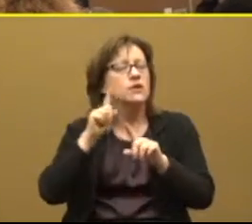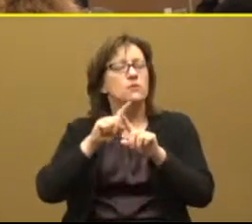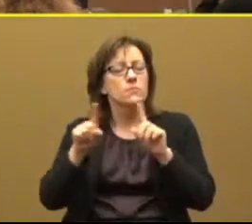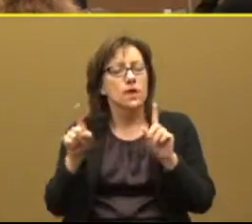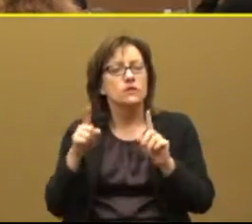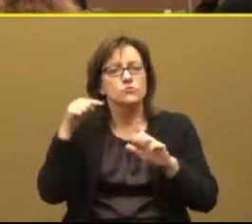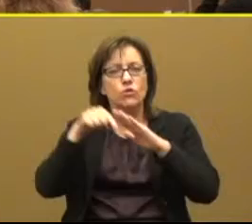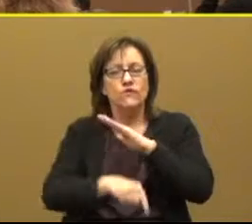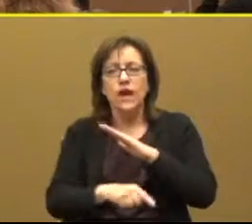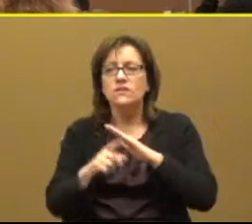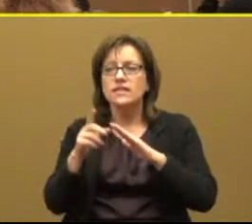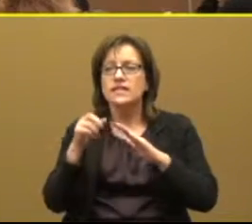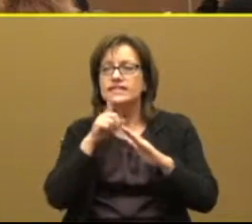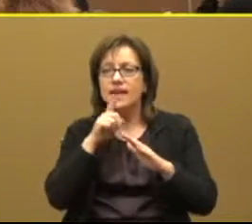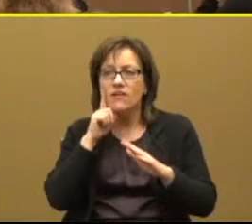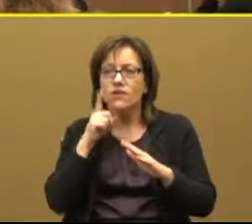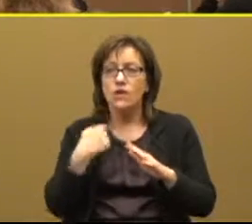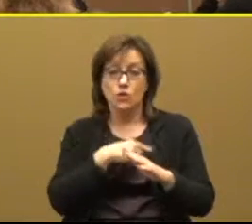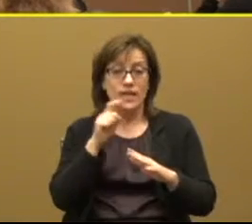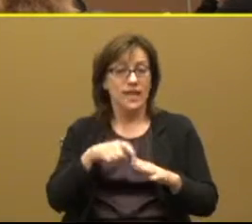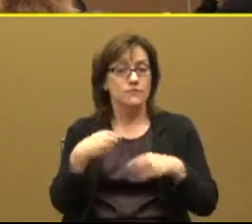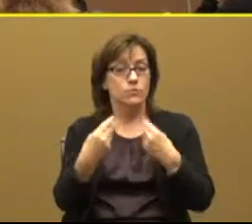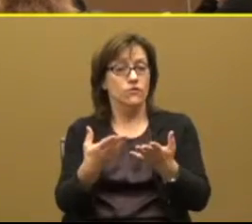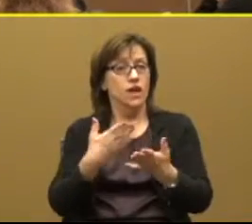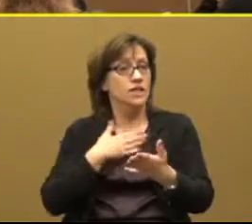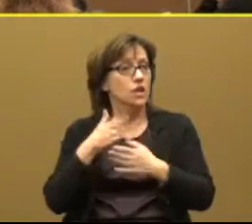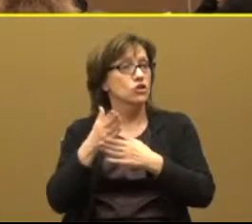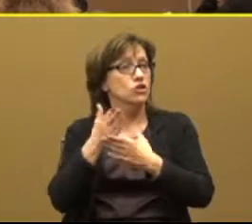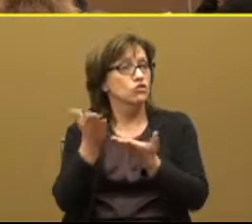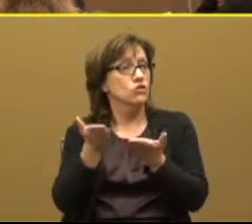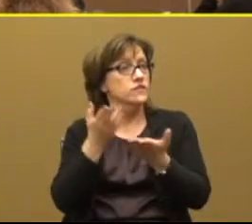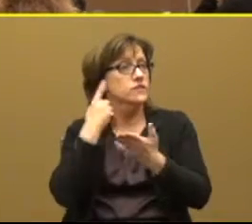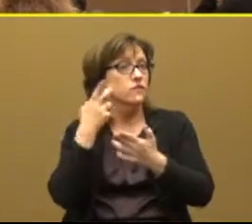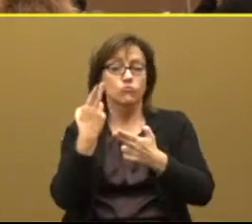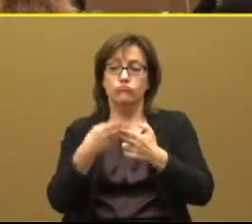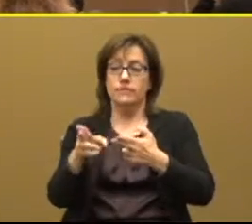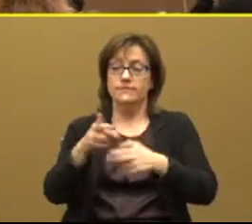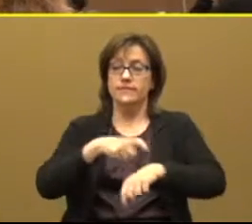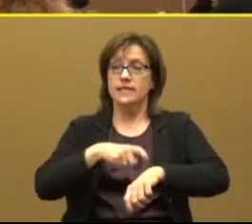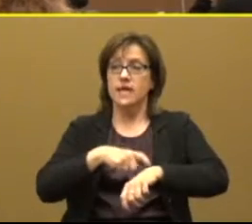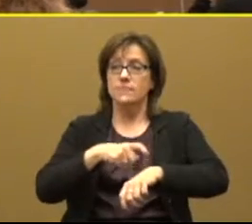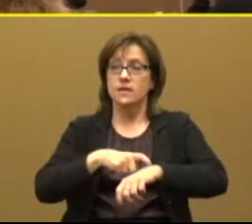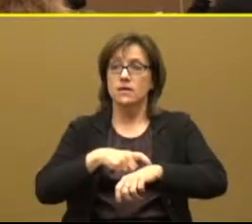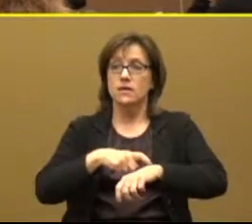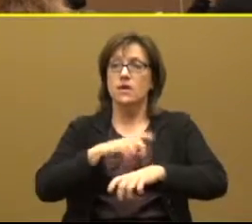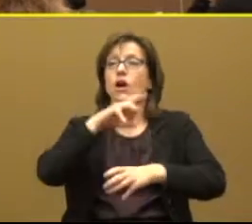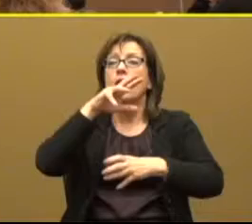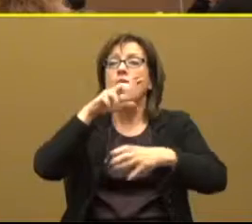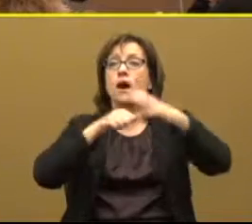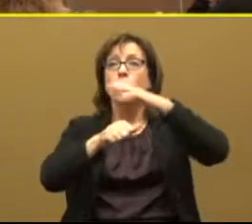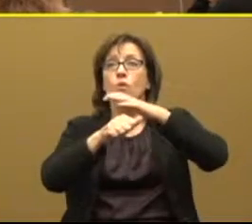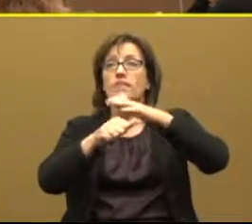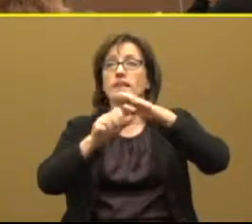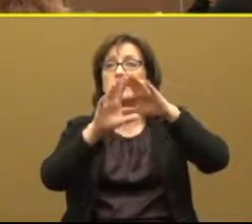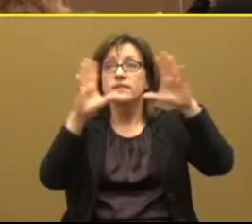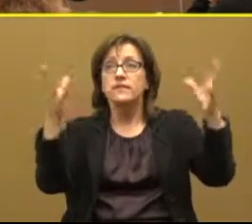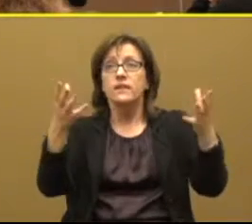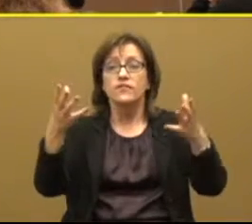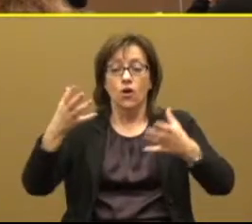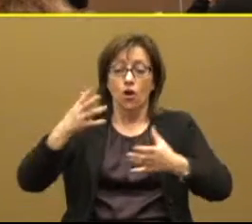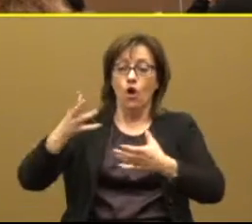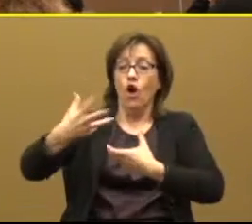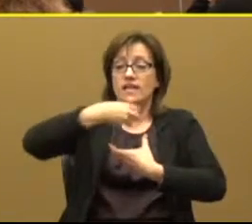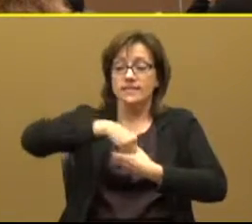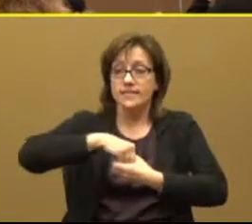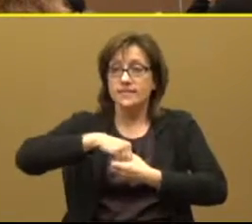have to provide our services for a short period of time within an autism program. So we aren't